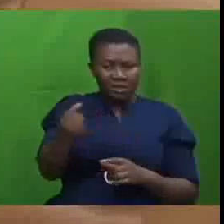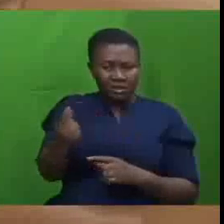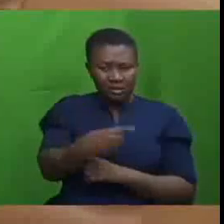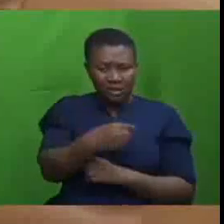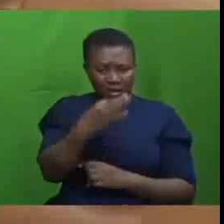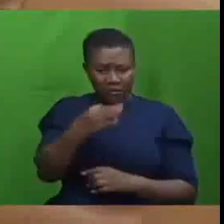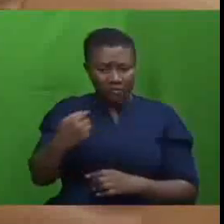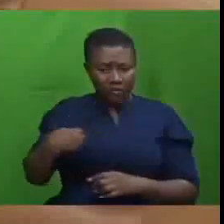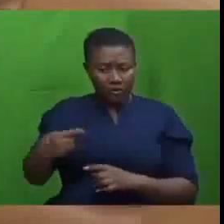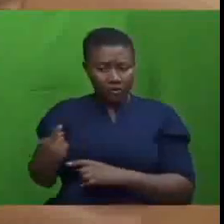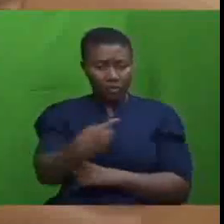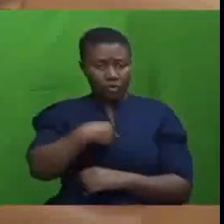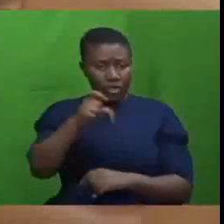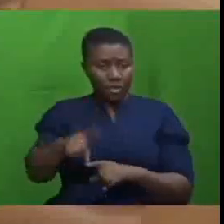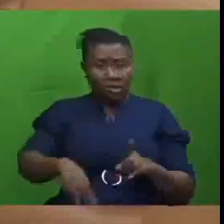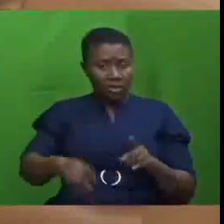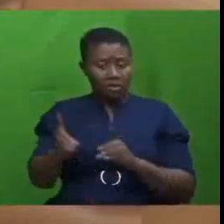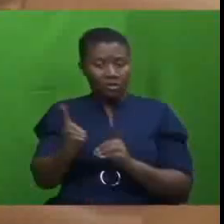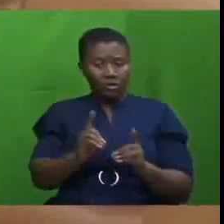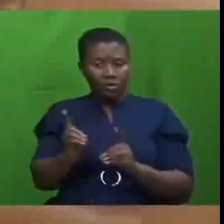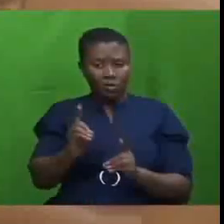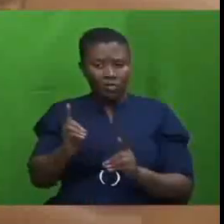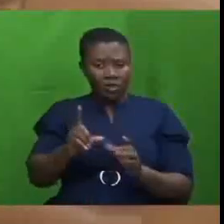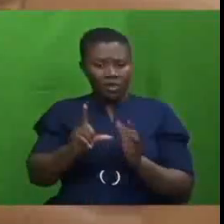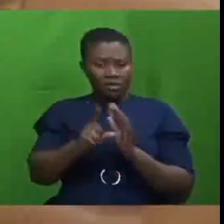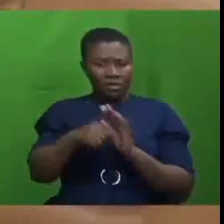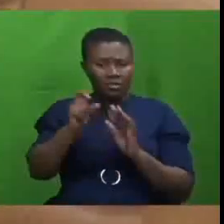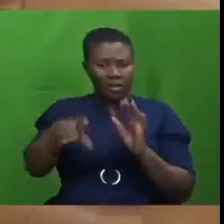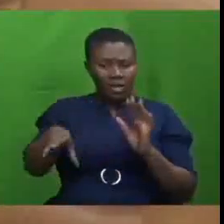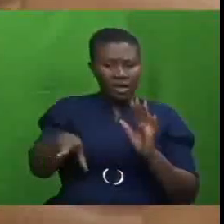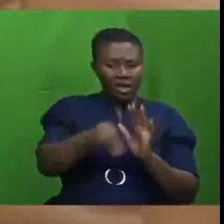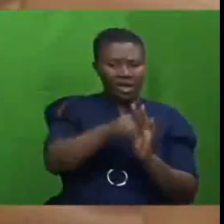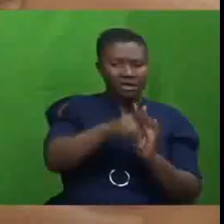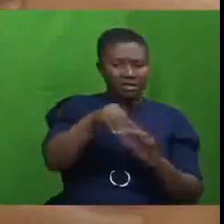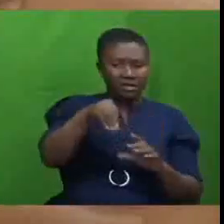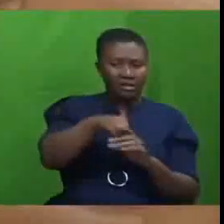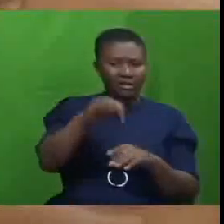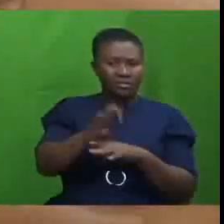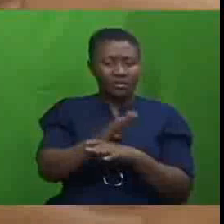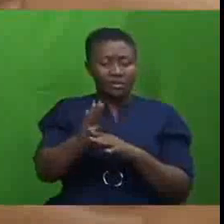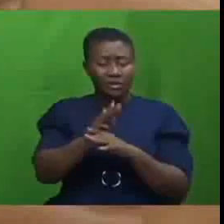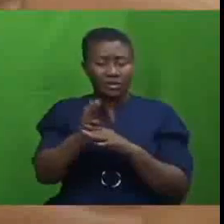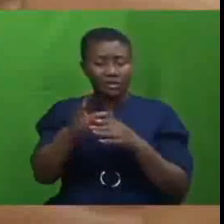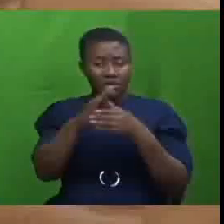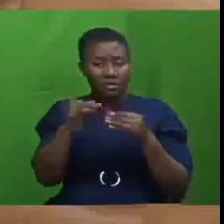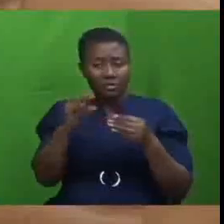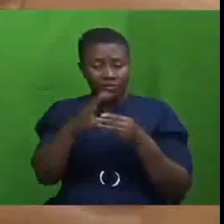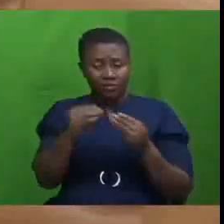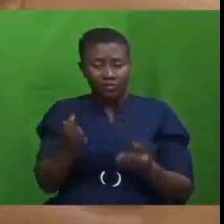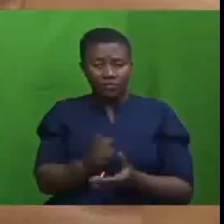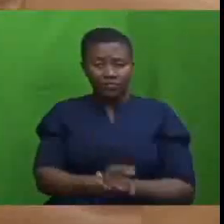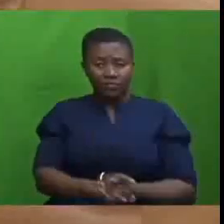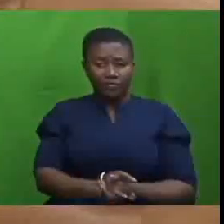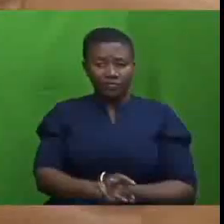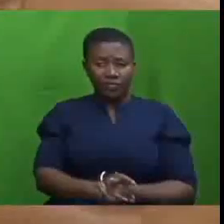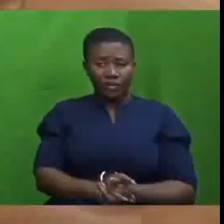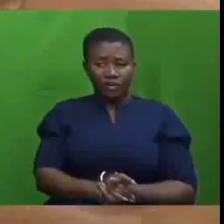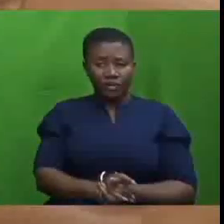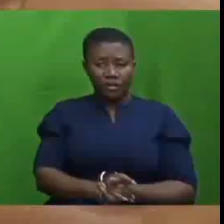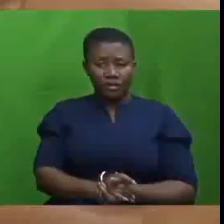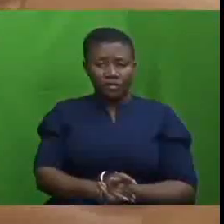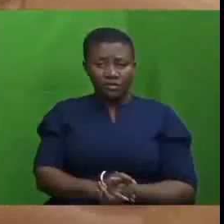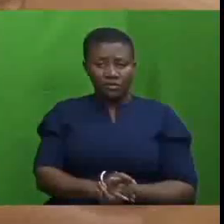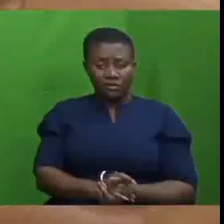it should find space in the business statement. Unfortunately, it has not found space. More so, if it's even taken today, it should